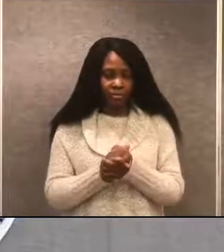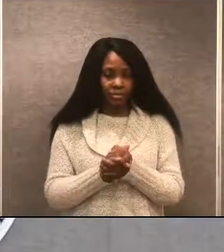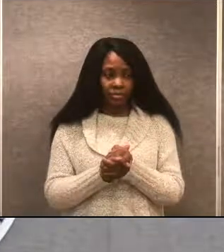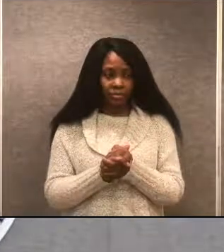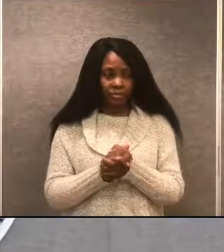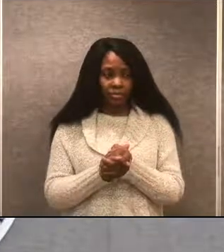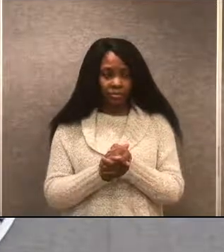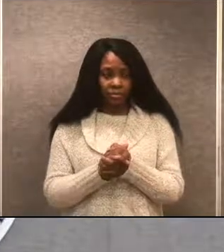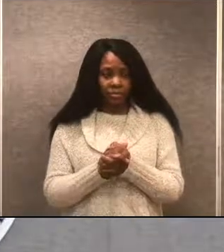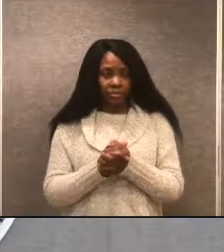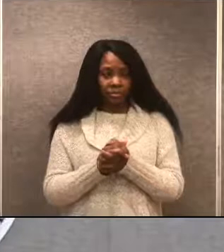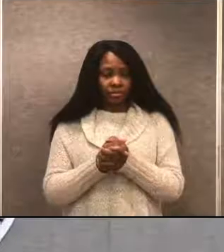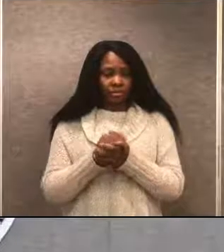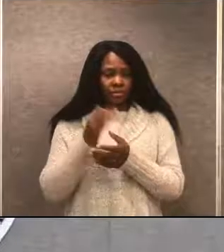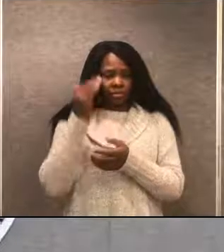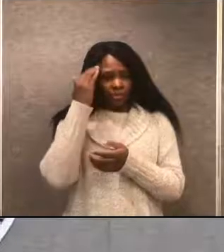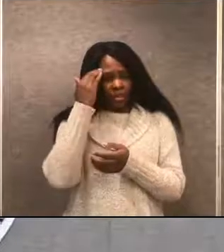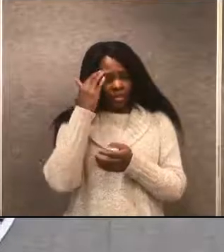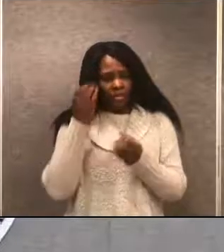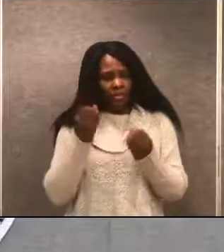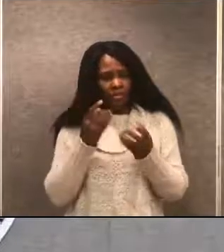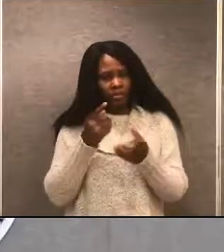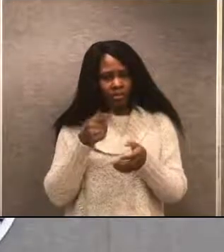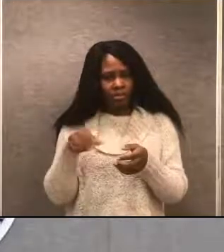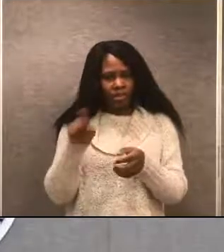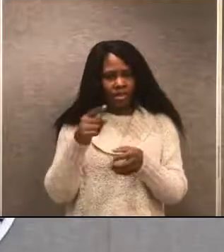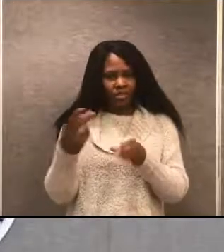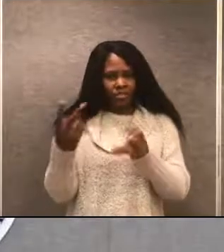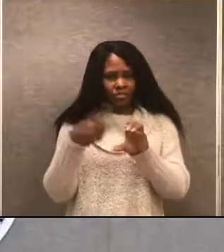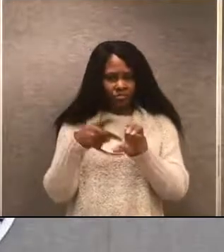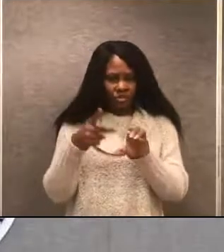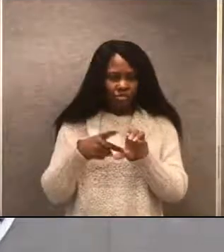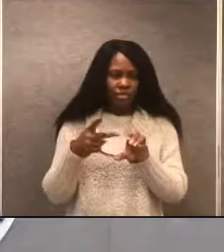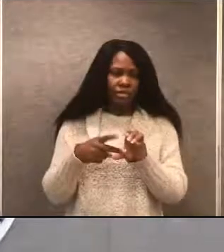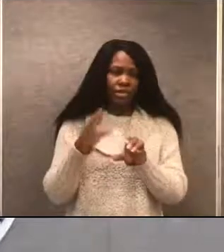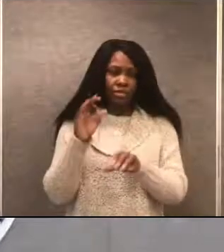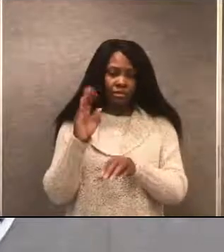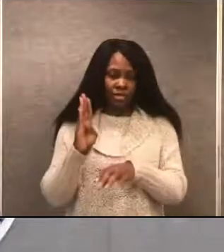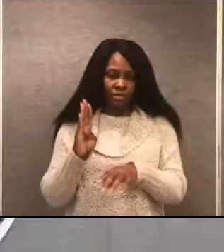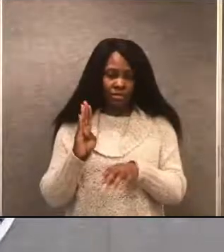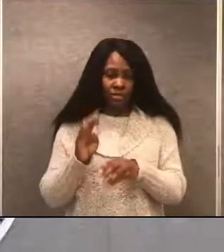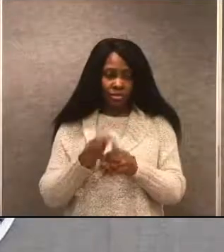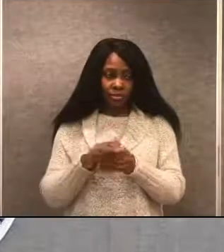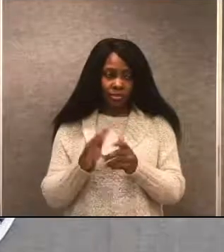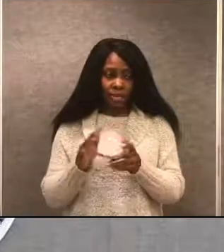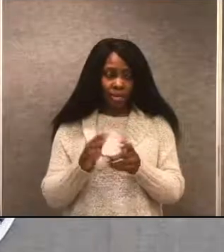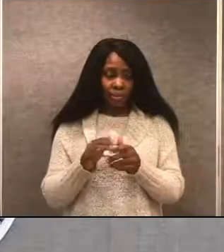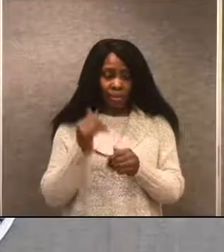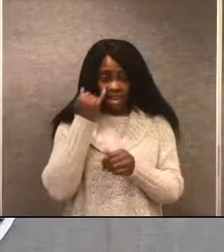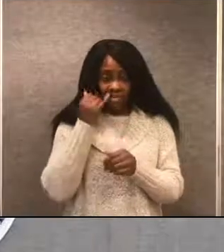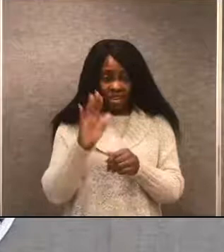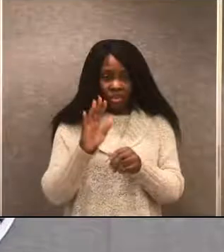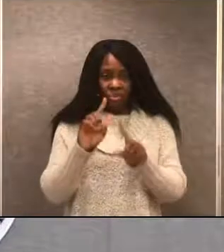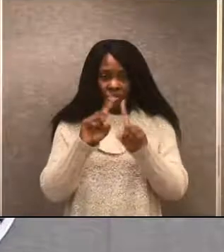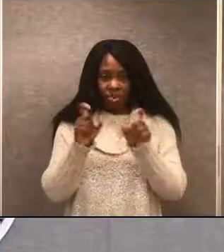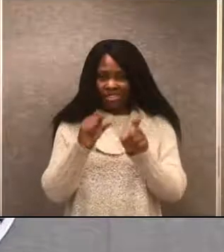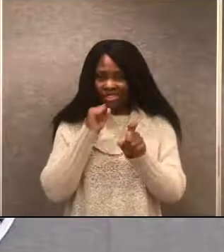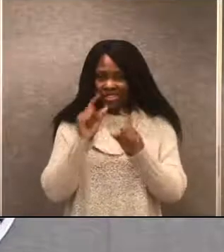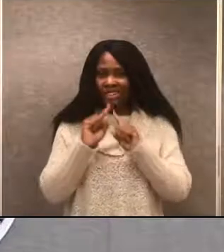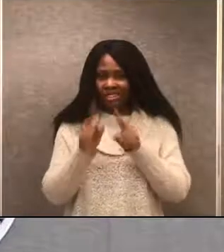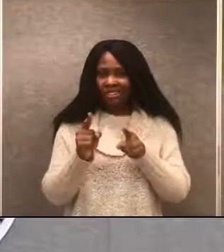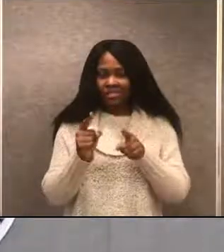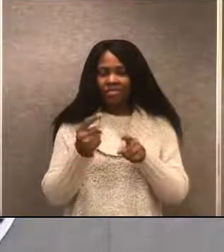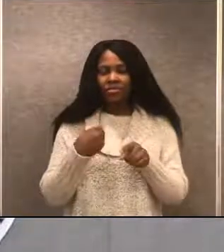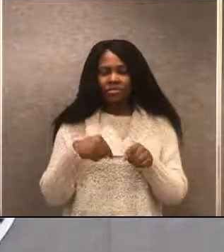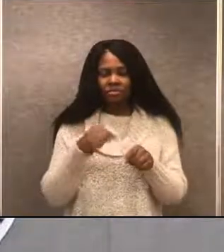chimed in on Facebook. And again, as our superintendent said, if those questions hasn't been answered, we will definitely make